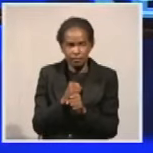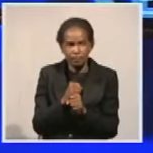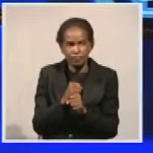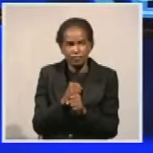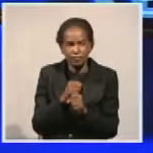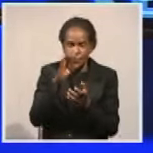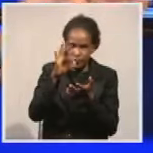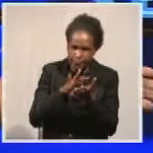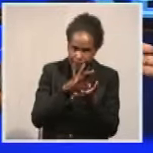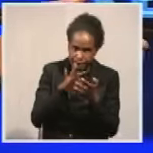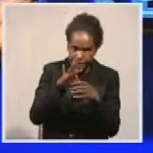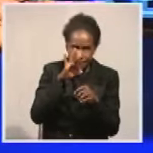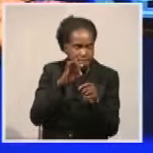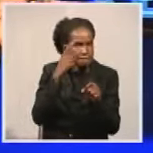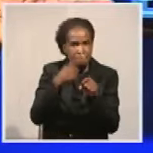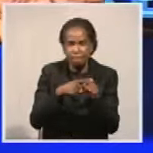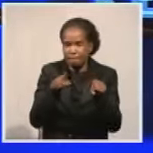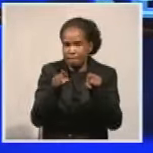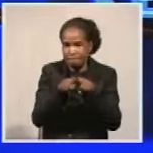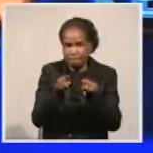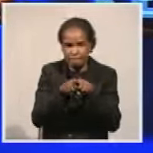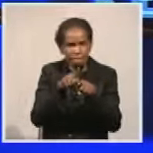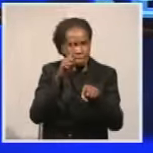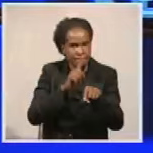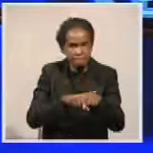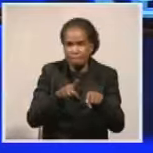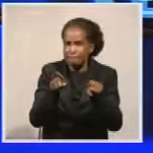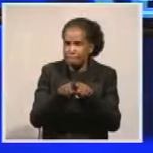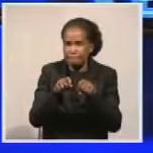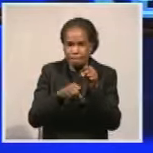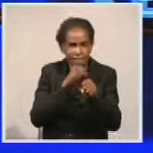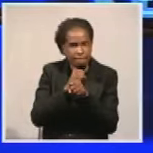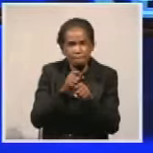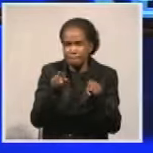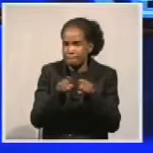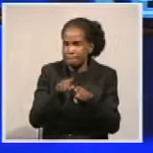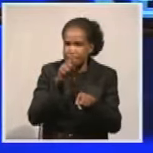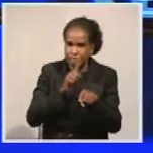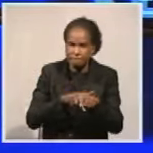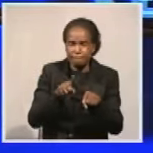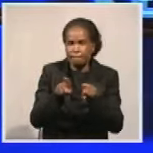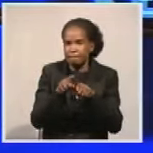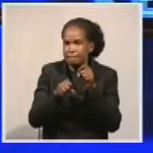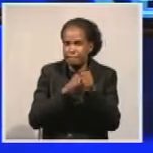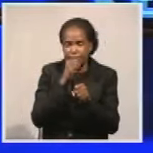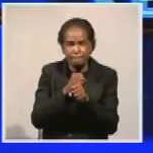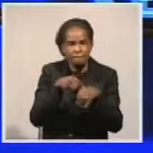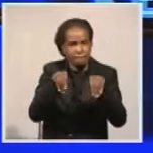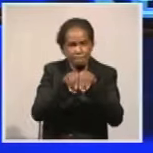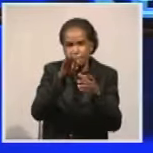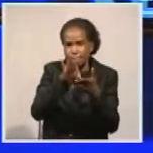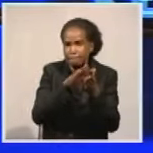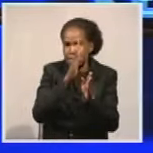elections, we don't miss them. For whatever reason, we don't. So far, 34 years have